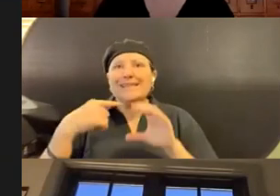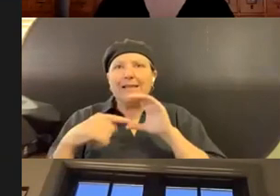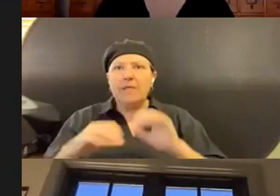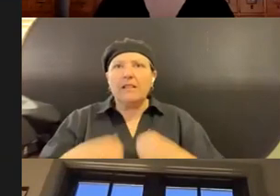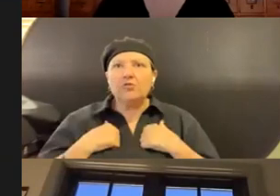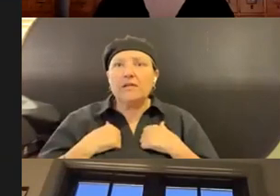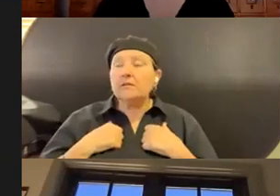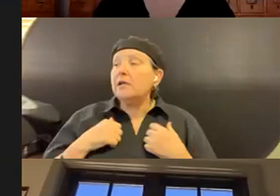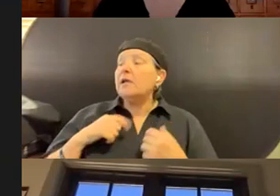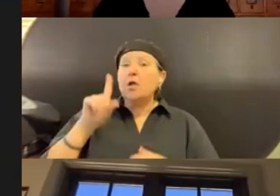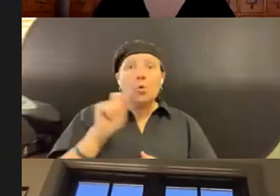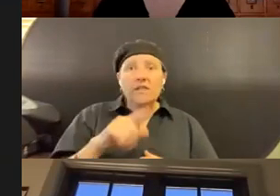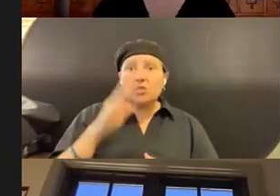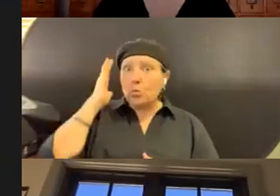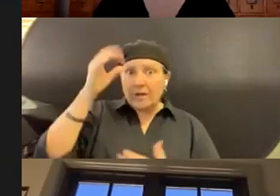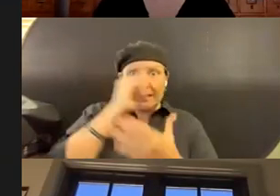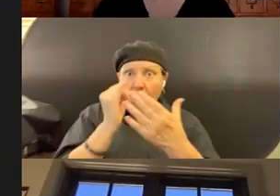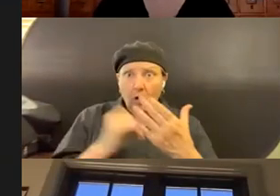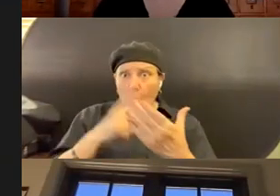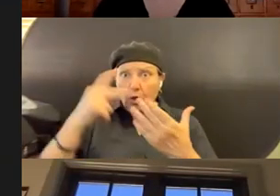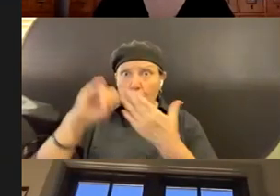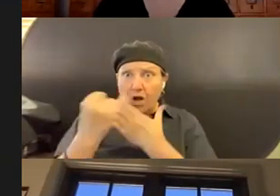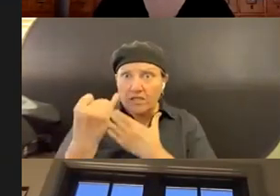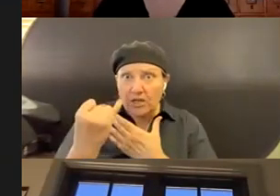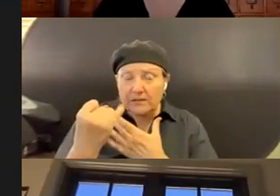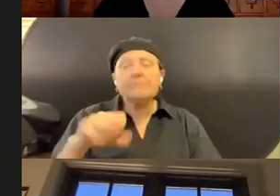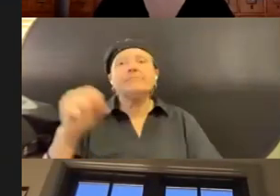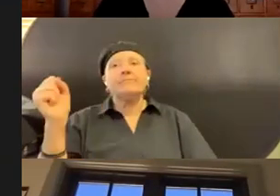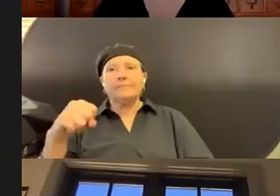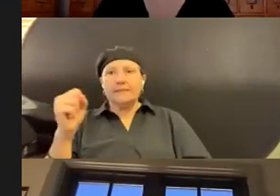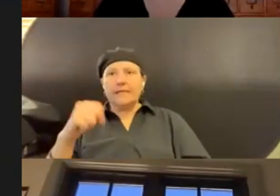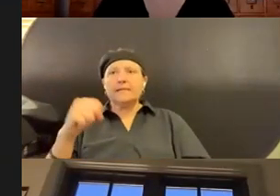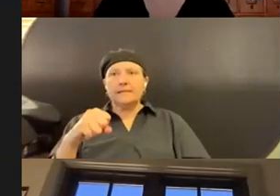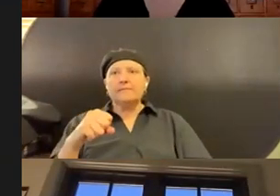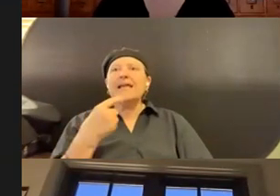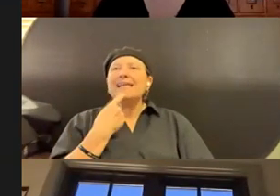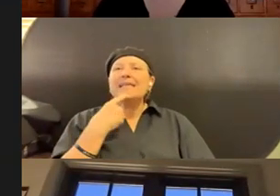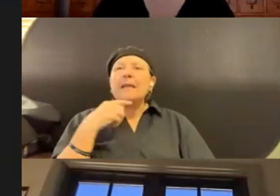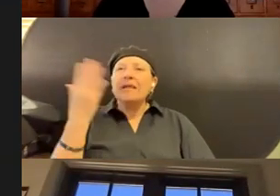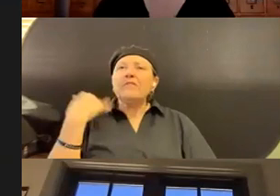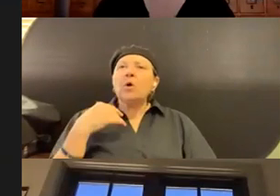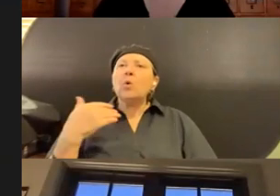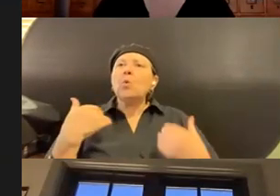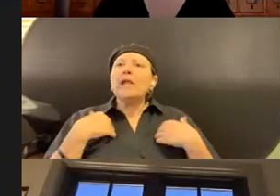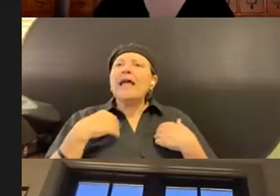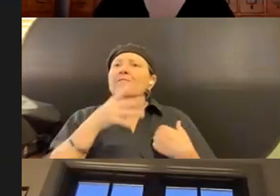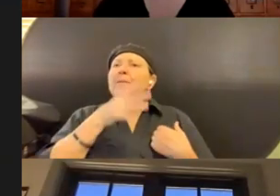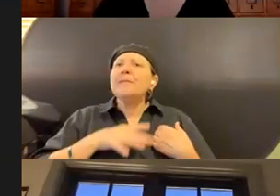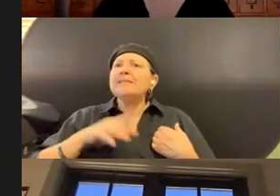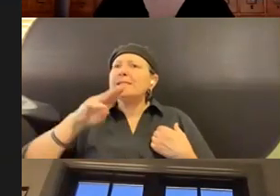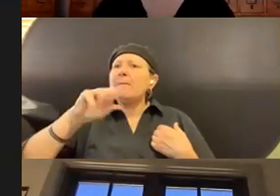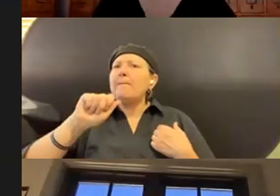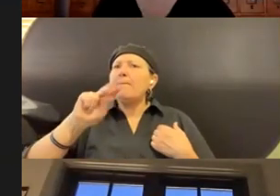There will be artwork being done. As I mentioned earlier, we have Miss Maurer who's still working with the school, and